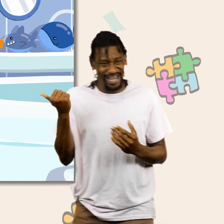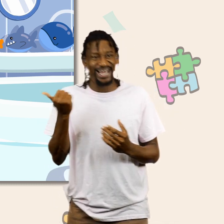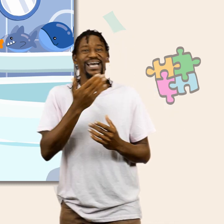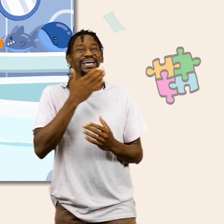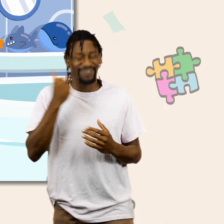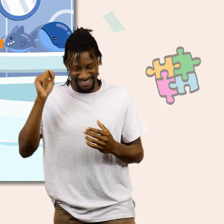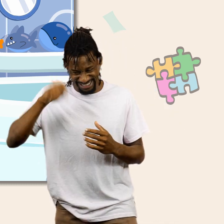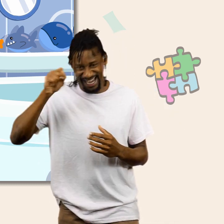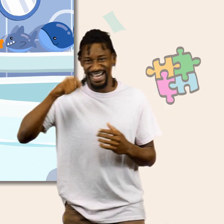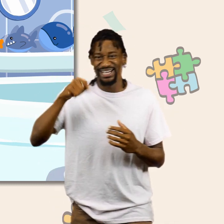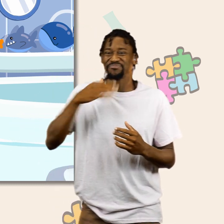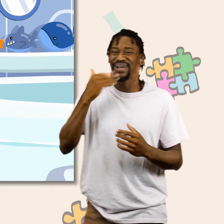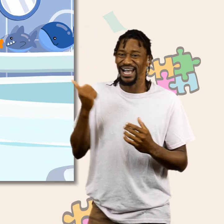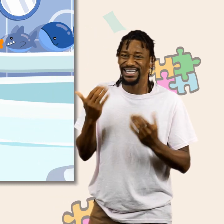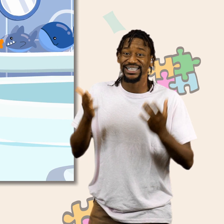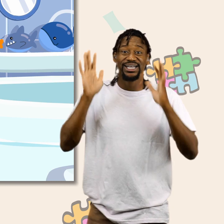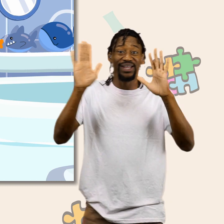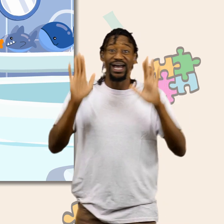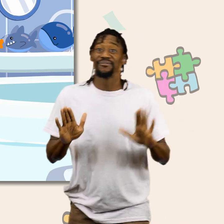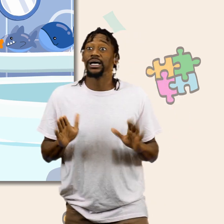That's better.